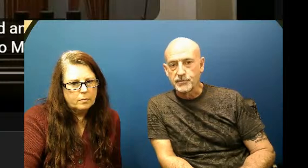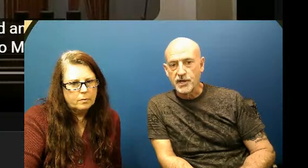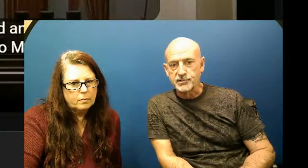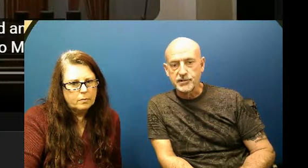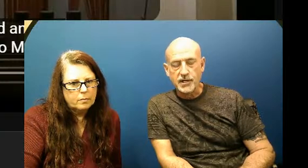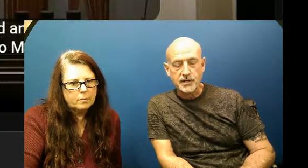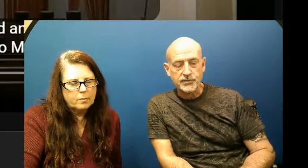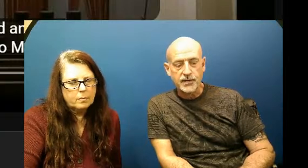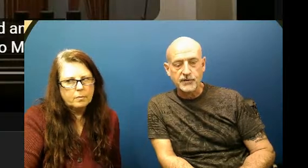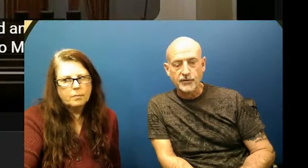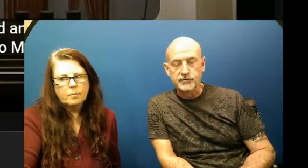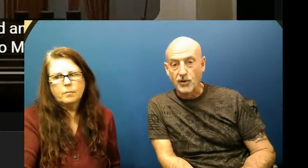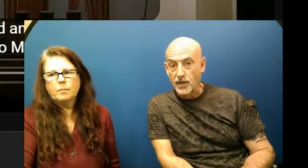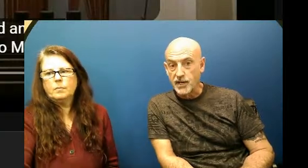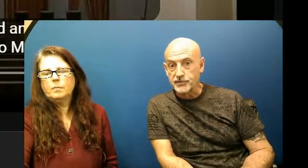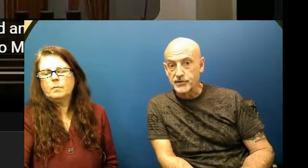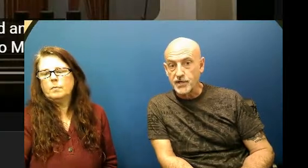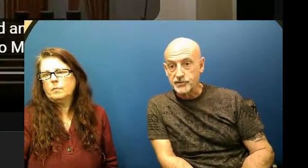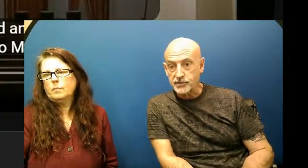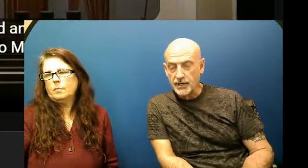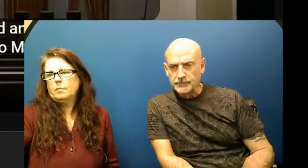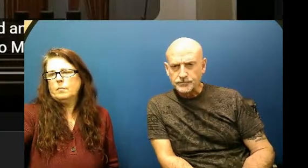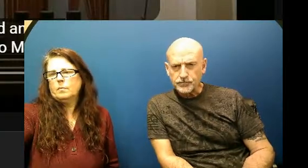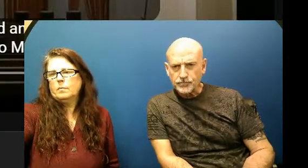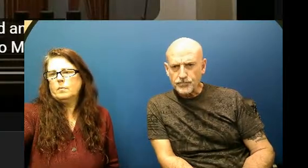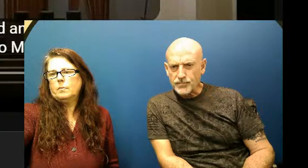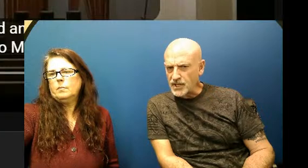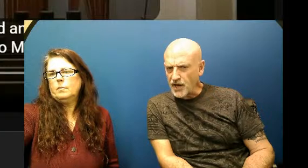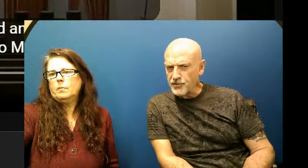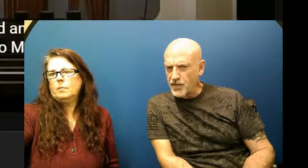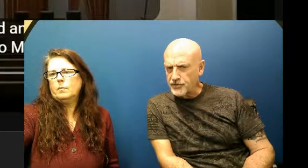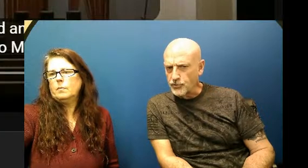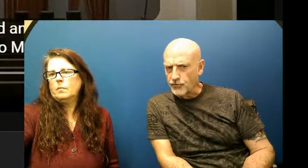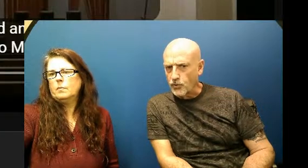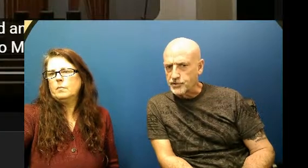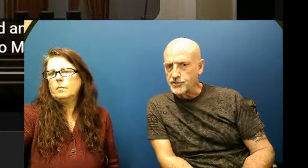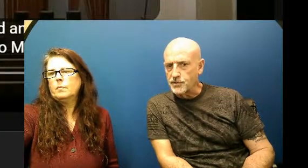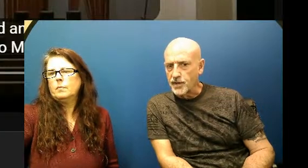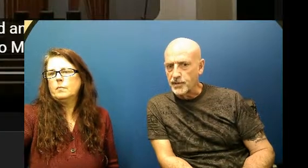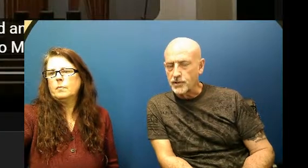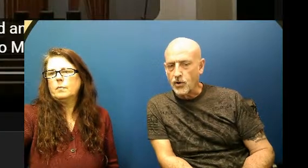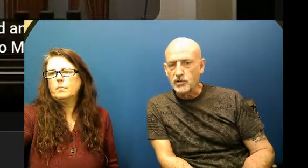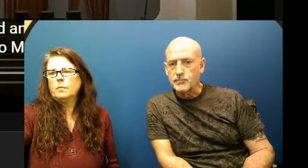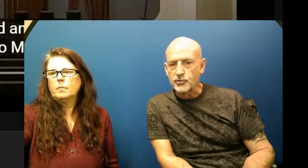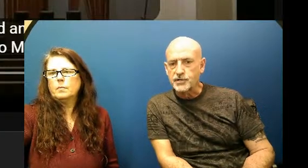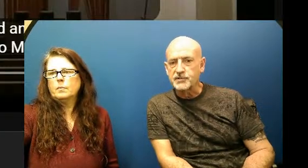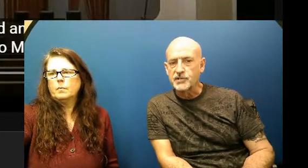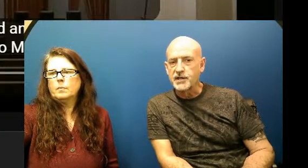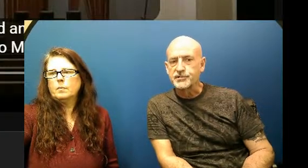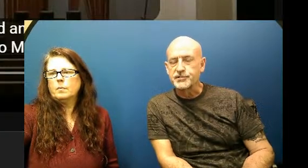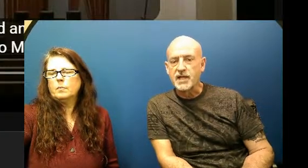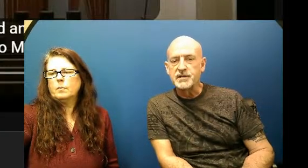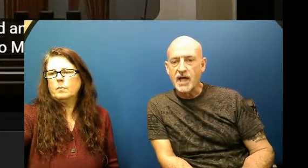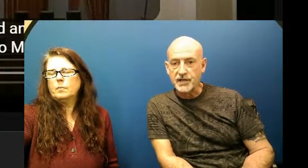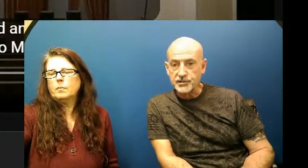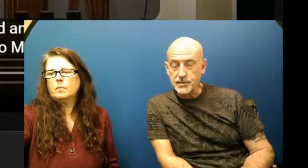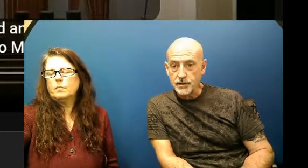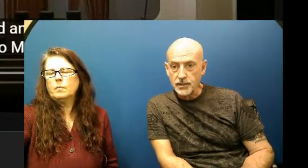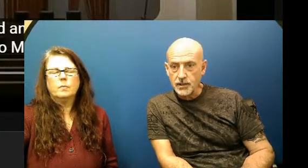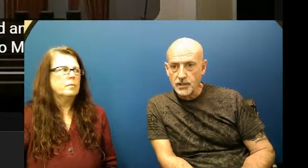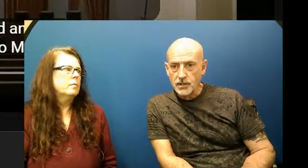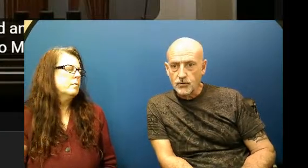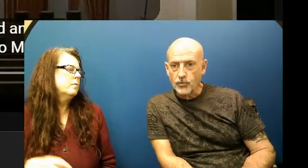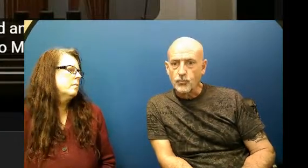constitutional limitation that I can think of off the top of my head that does. Everything through the 14th Amendment only protects against state